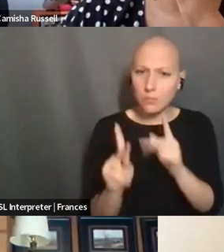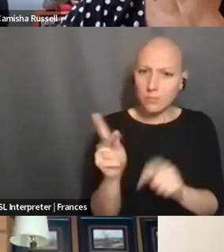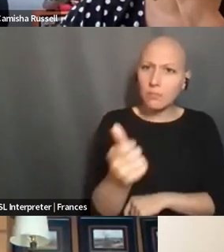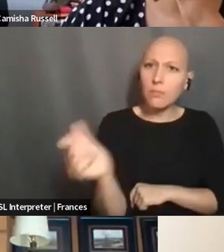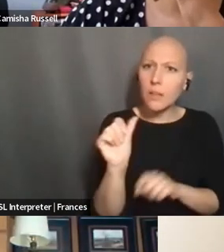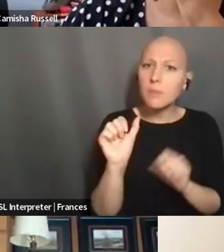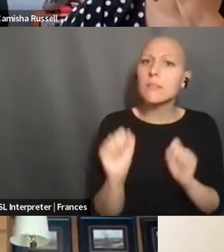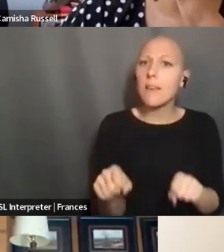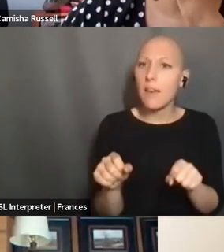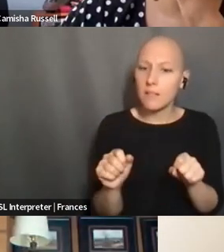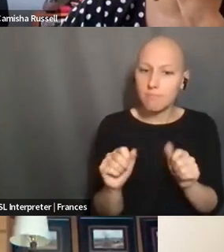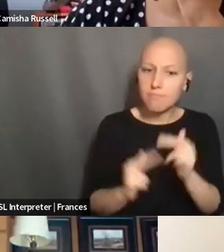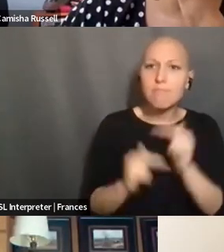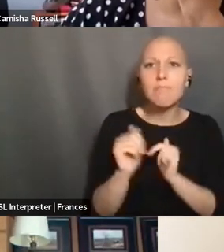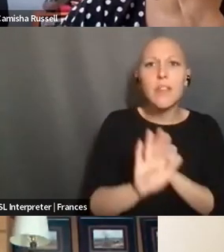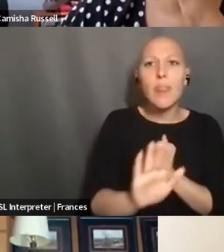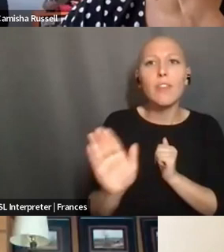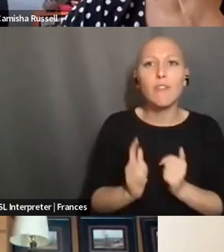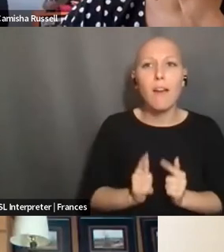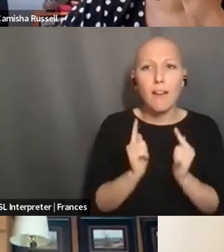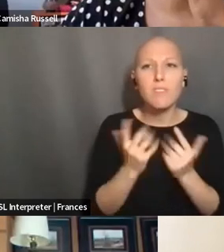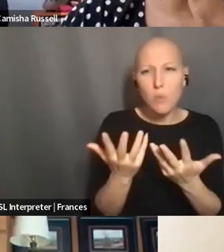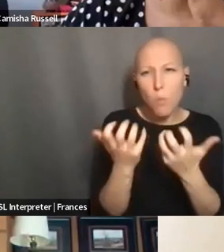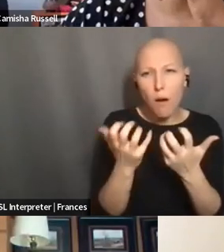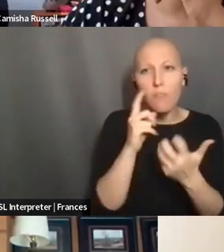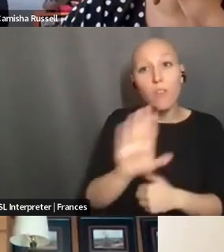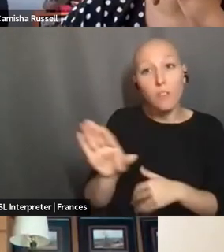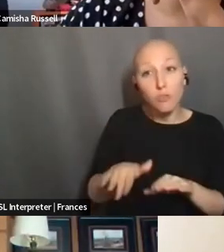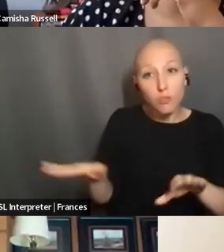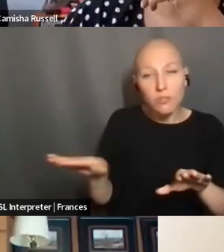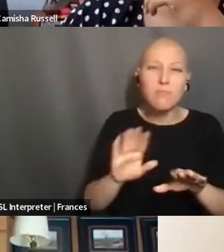can build the lives that they want for their children and their families.